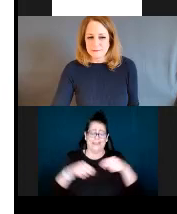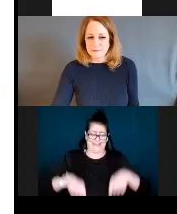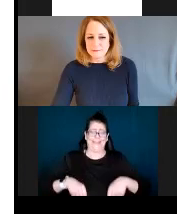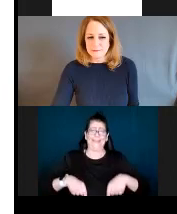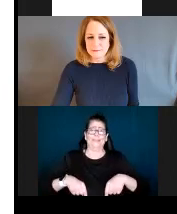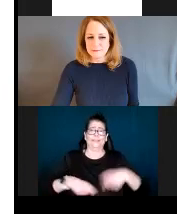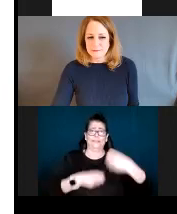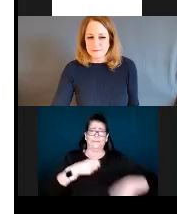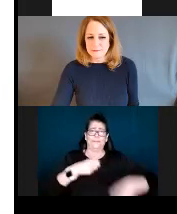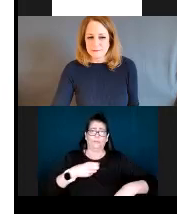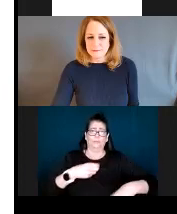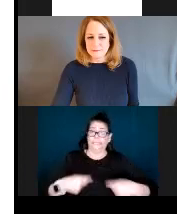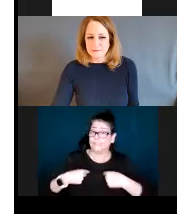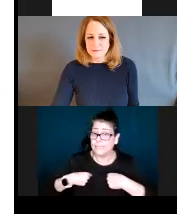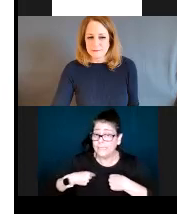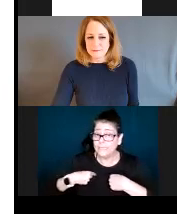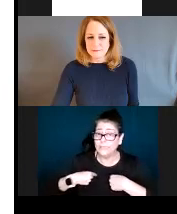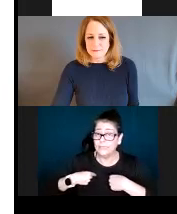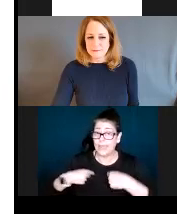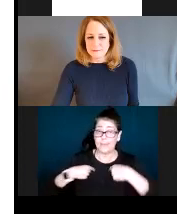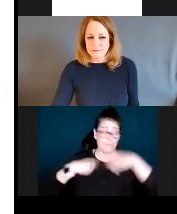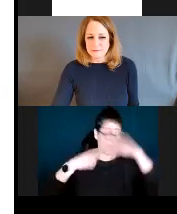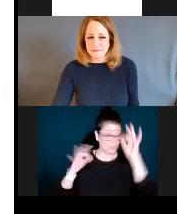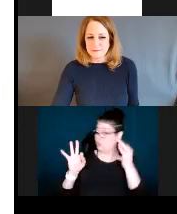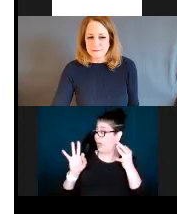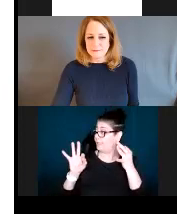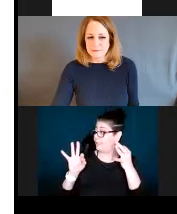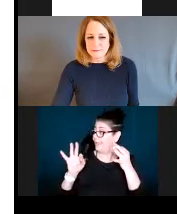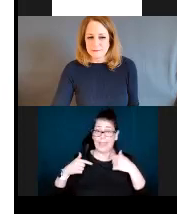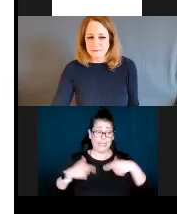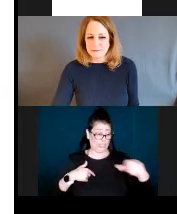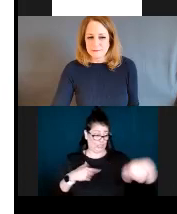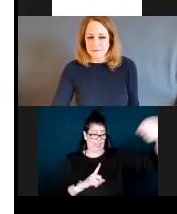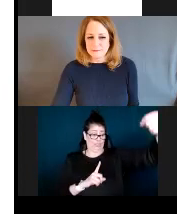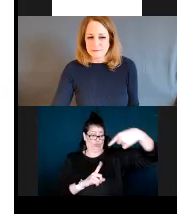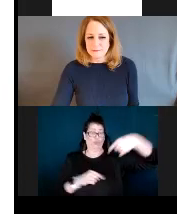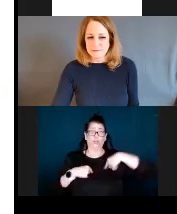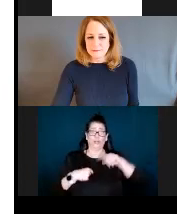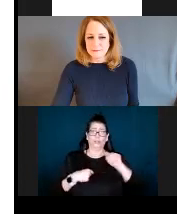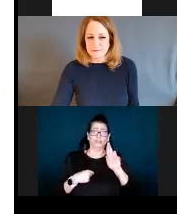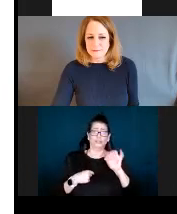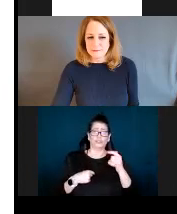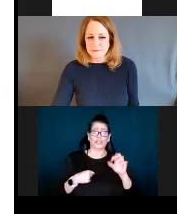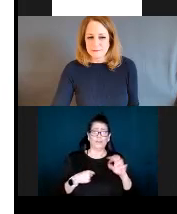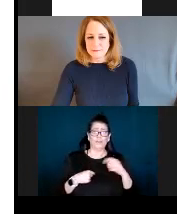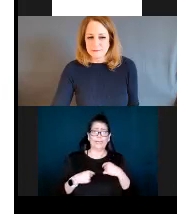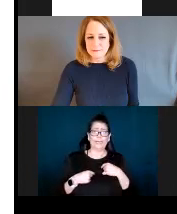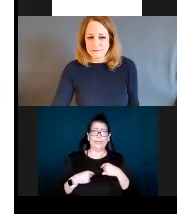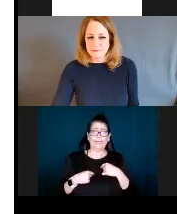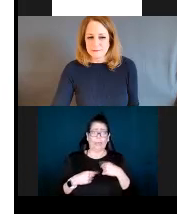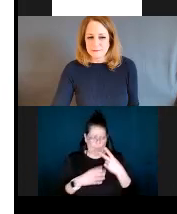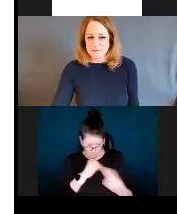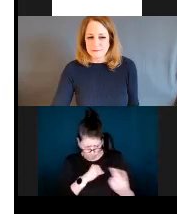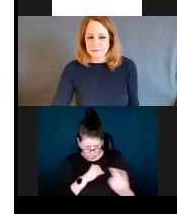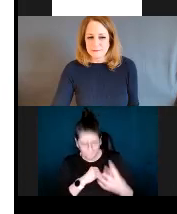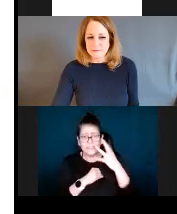on your end? Are you distracted? Are you triggered? Is it something that both of you are experiencing that make